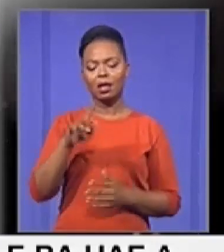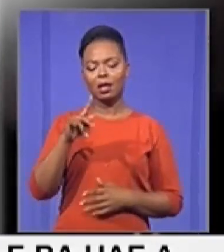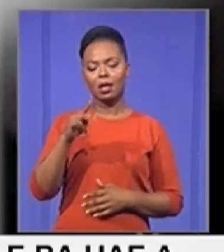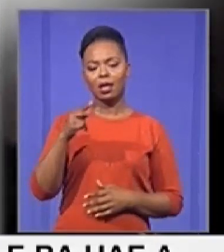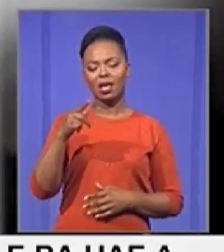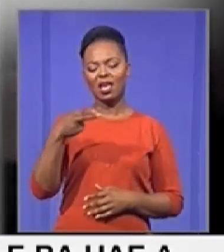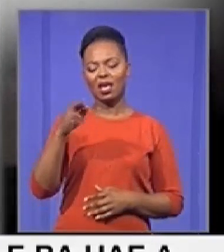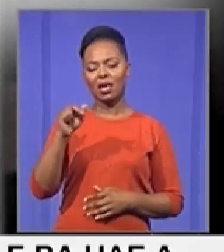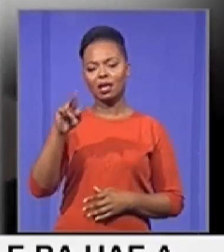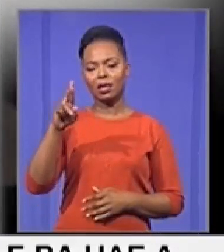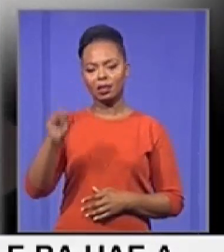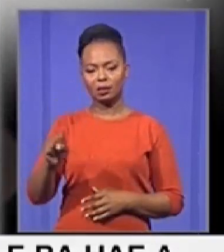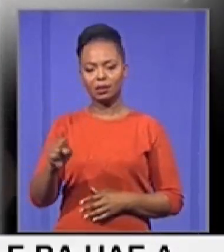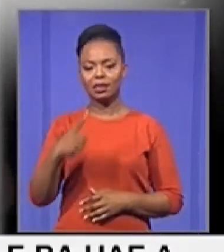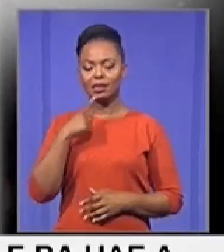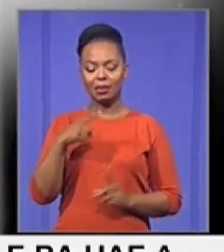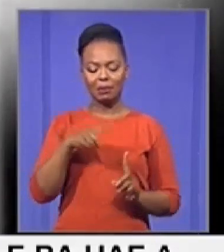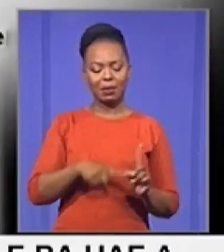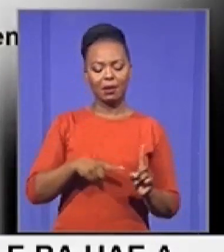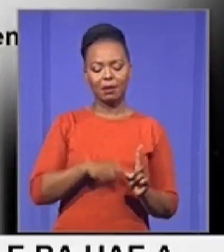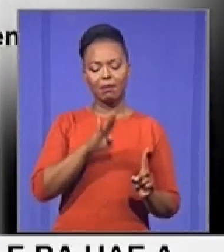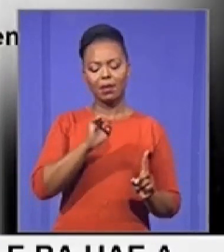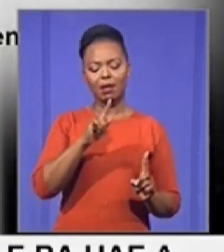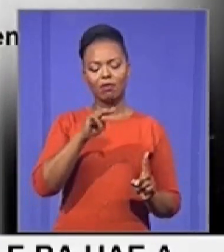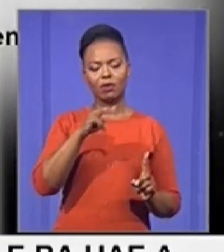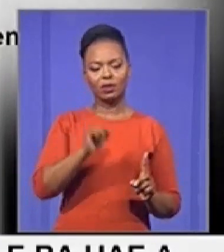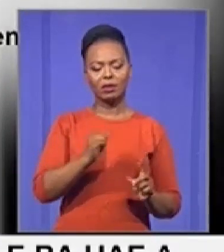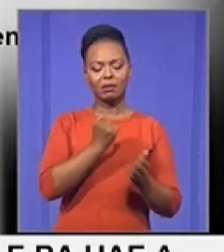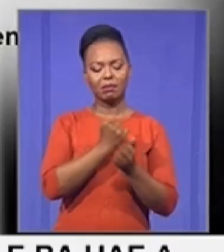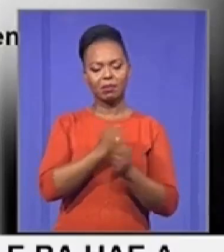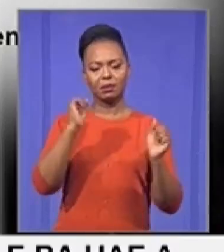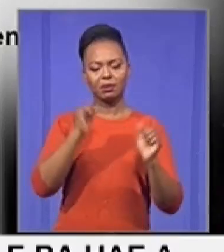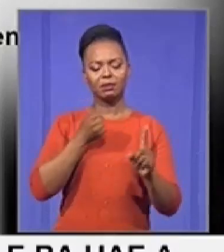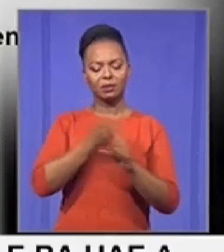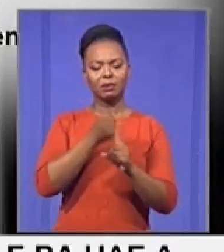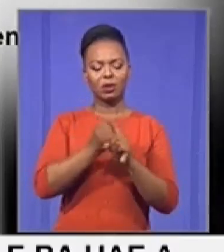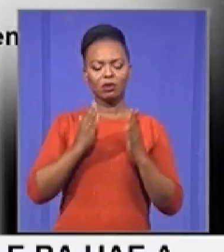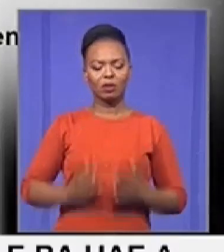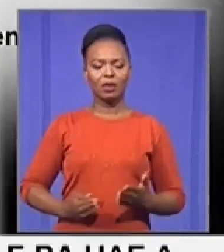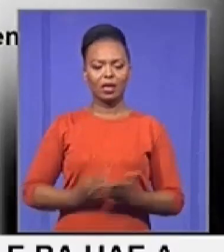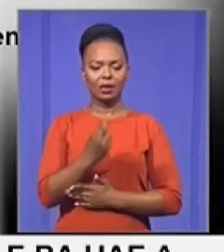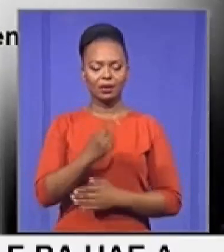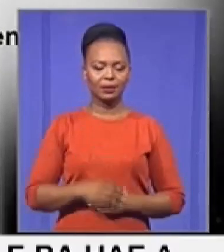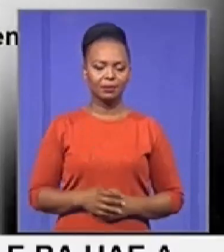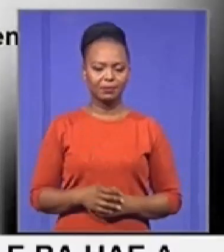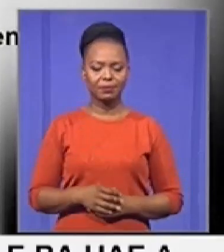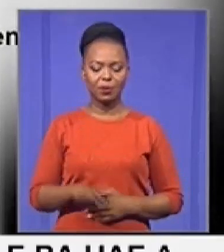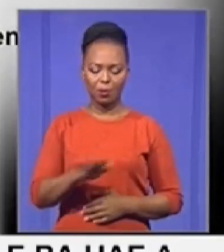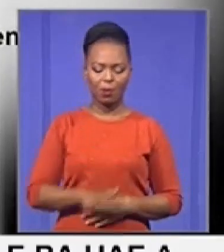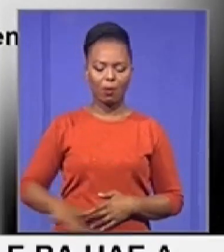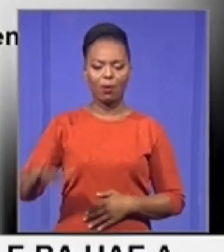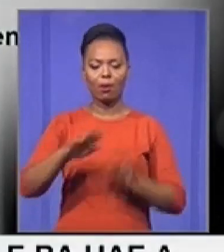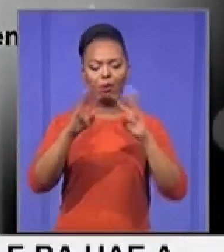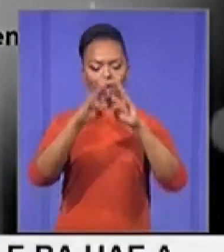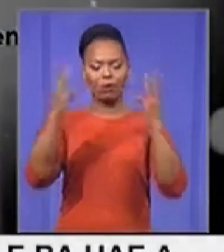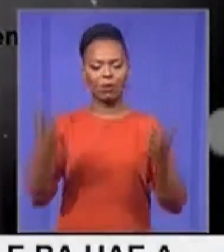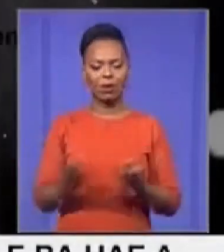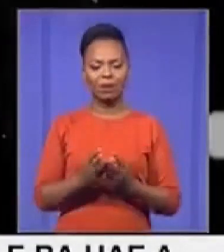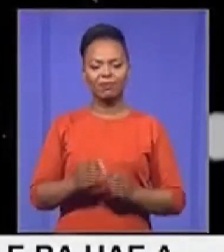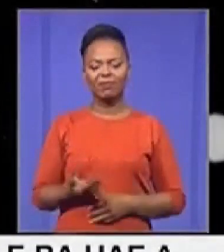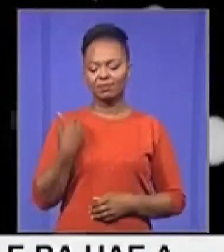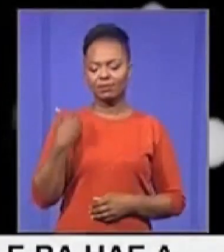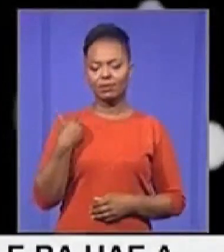ya hlalositseng Belafonte e le moitseki wa ntwa ya tokelo tsa botho lefatsheng ka bophara. Mopresidente wa mehleng wa